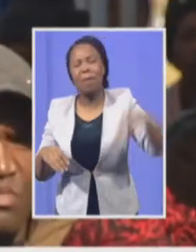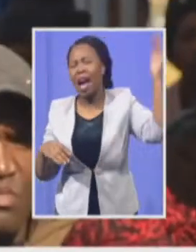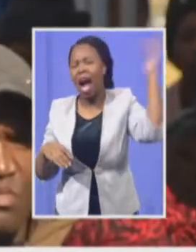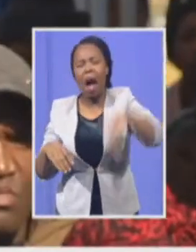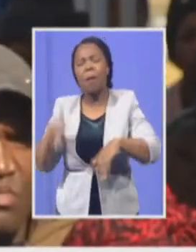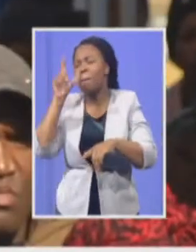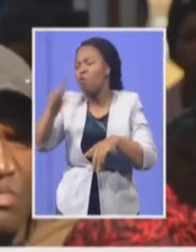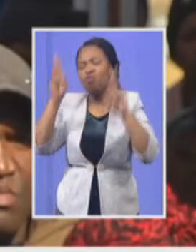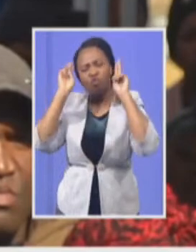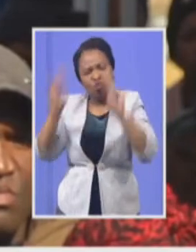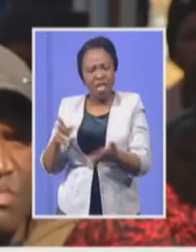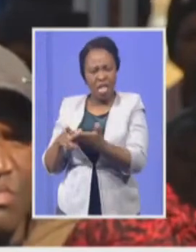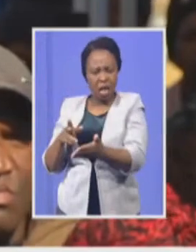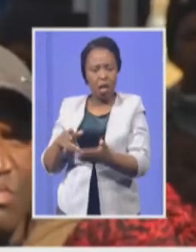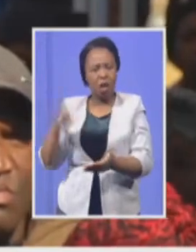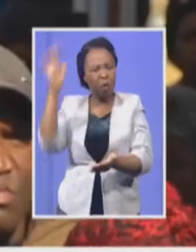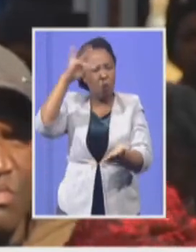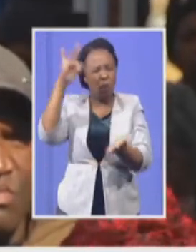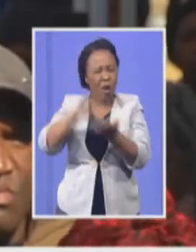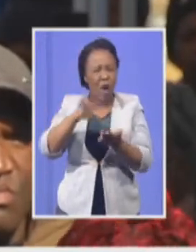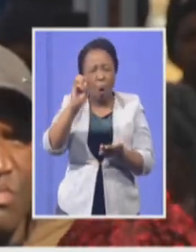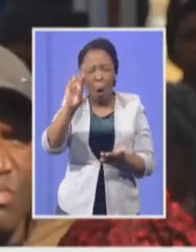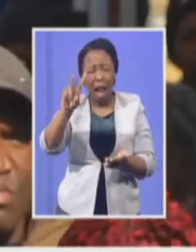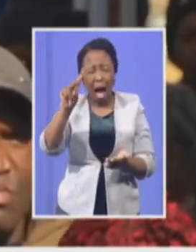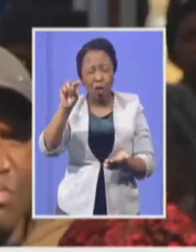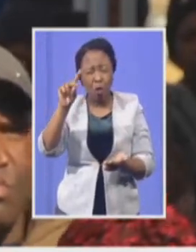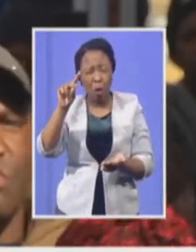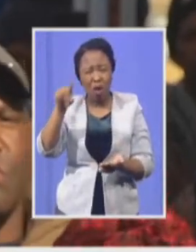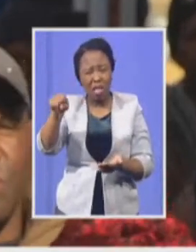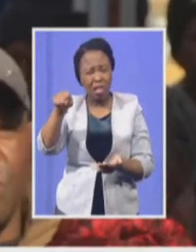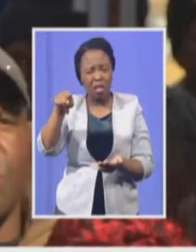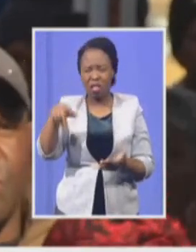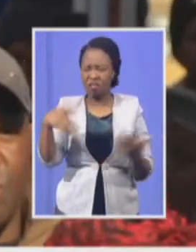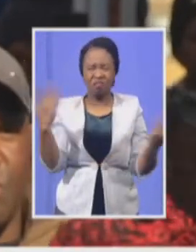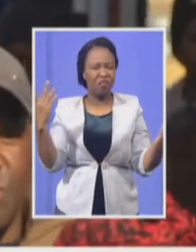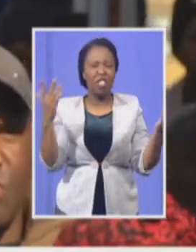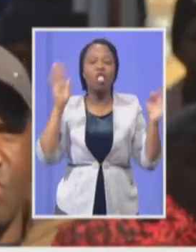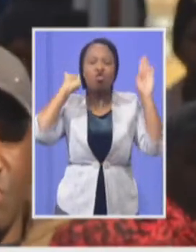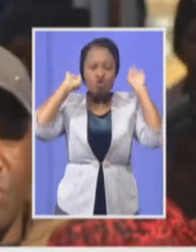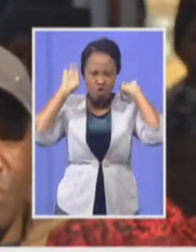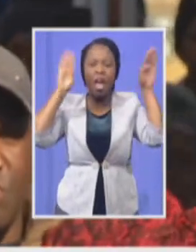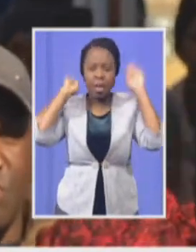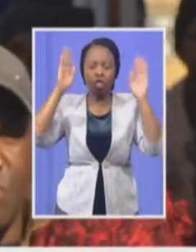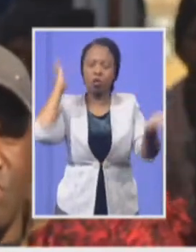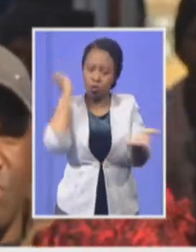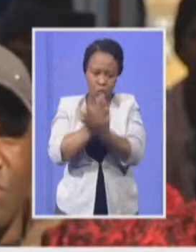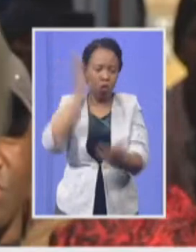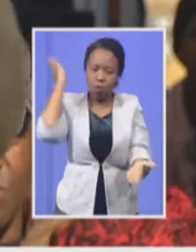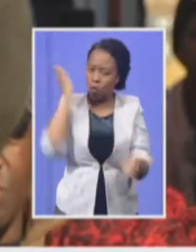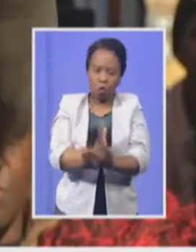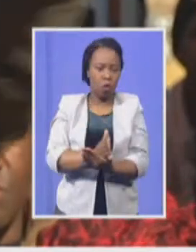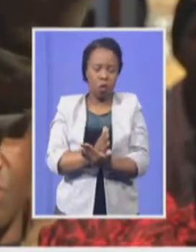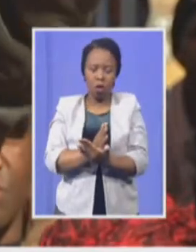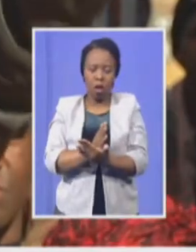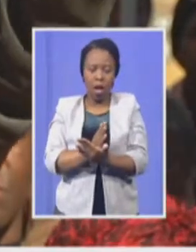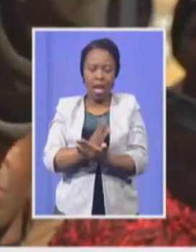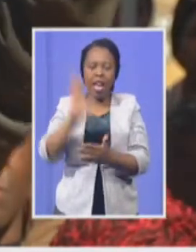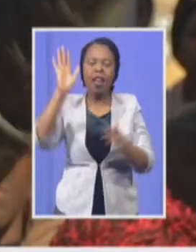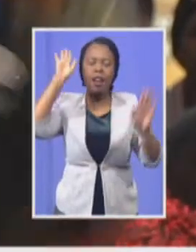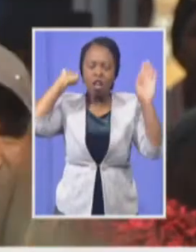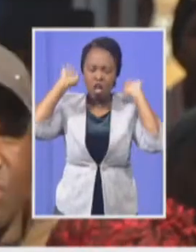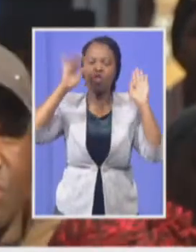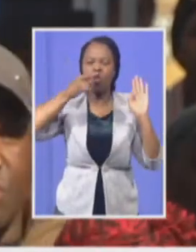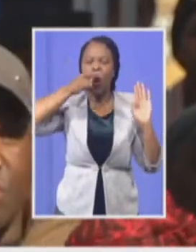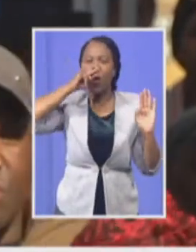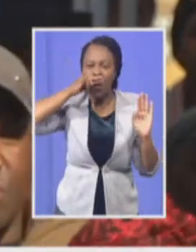mo a si police station Orlando police station tate Cele ke crash ha mampela ene ha o sa khona ho buisana le batho wa